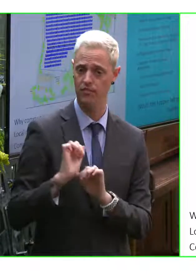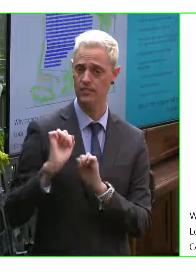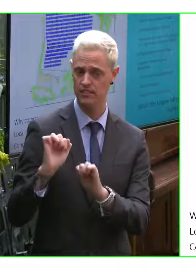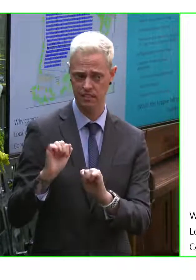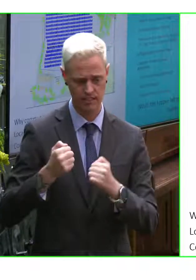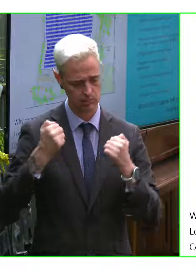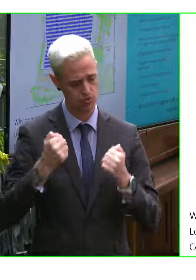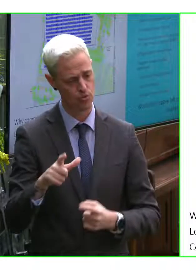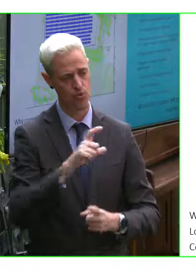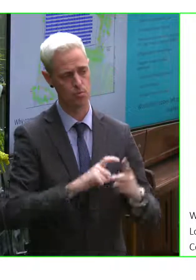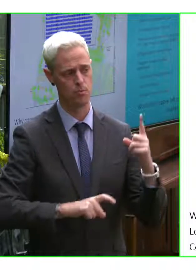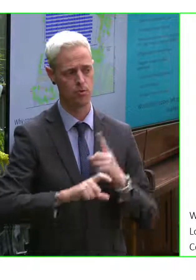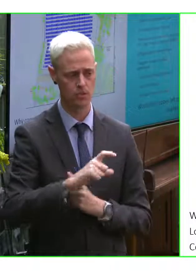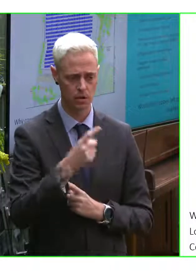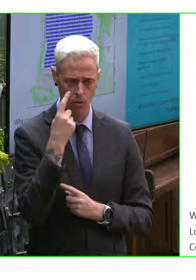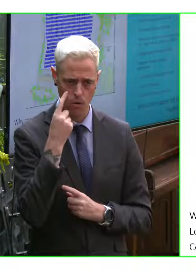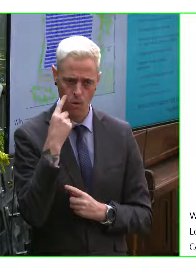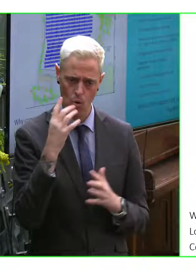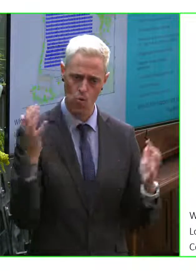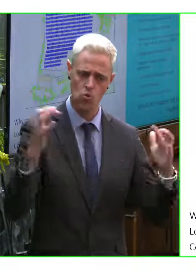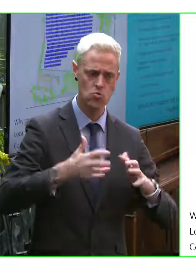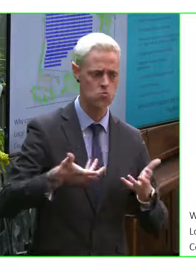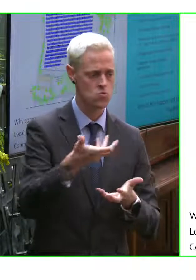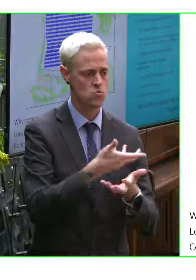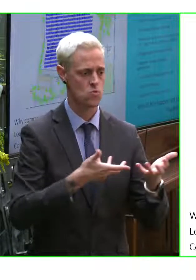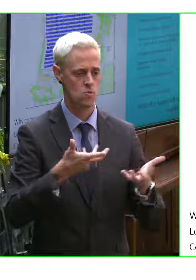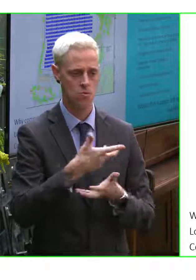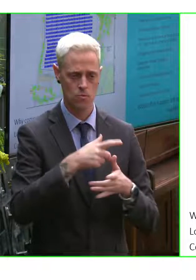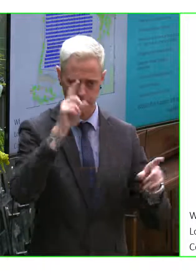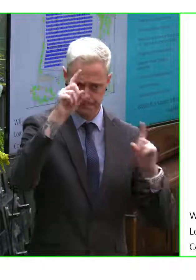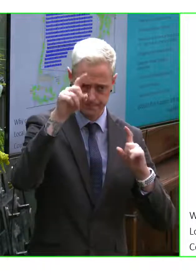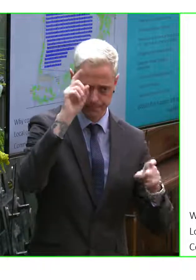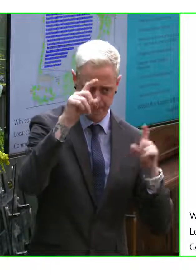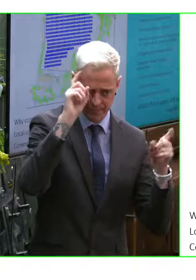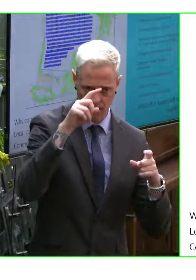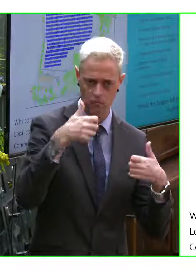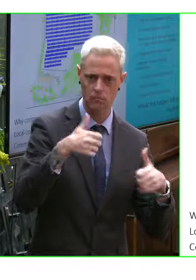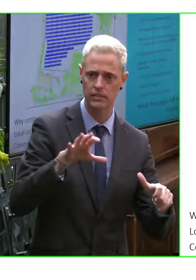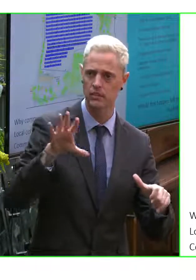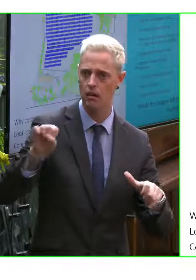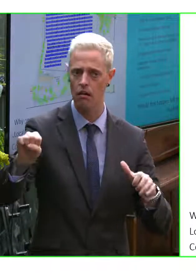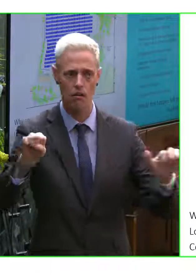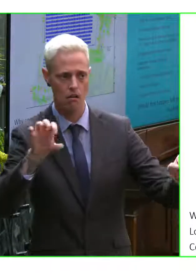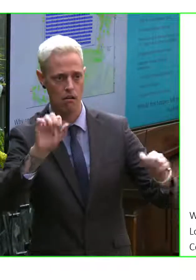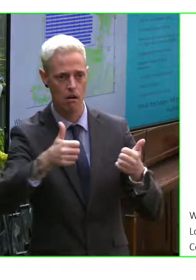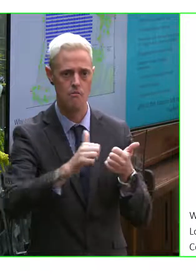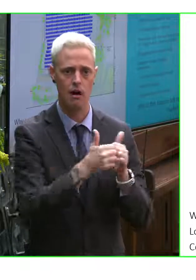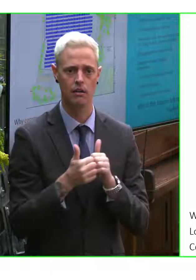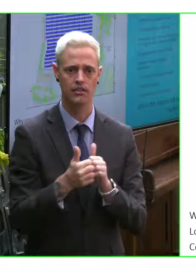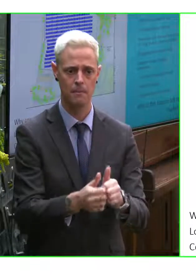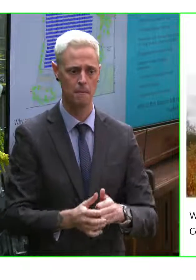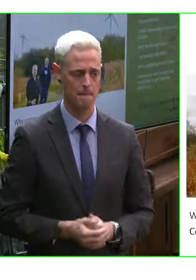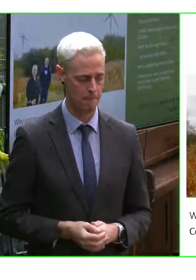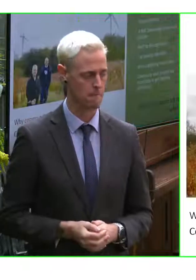testament to the community trying to collaborate within the community to find these partnerships.